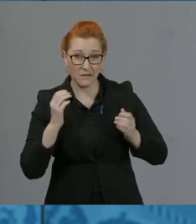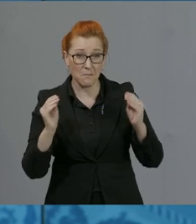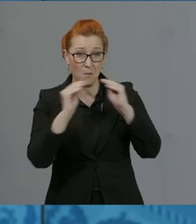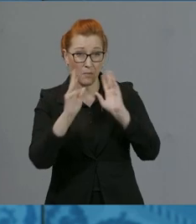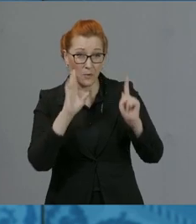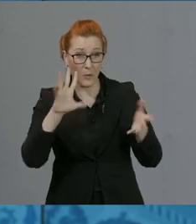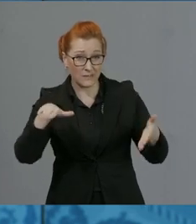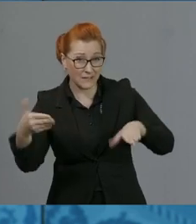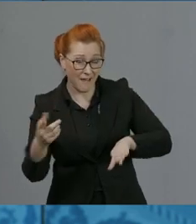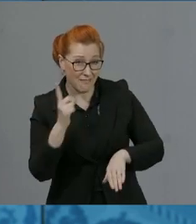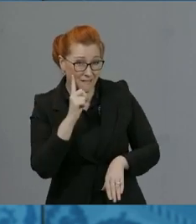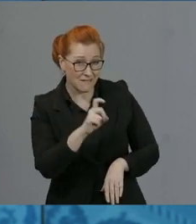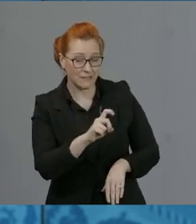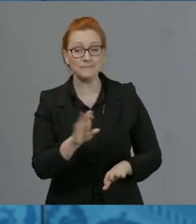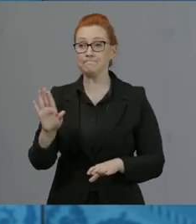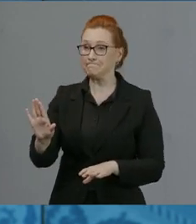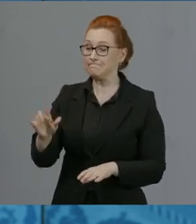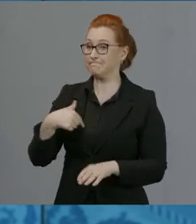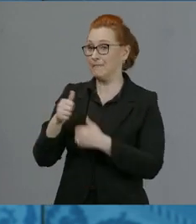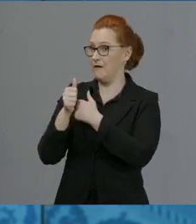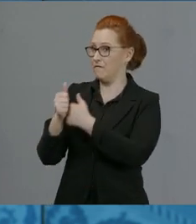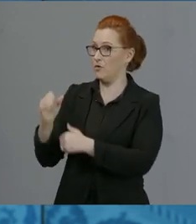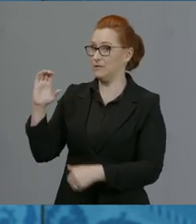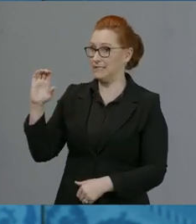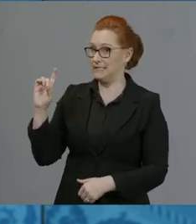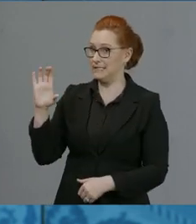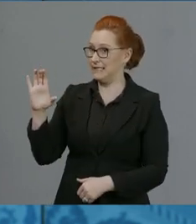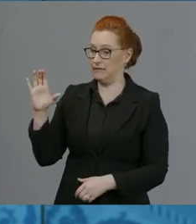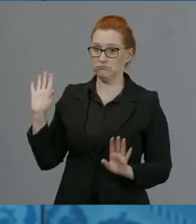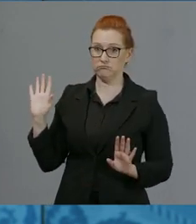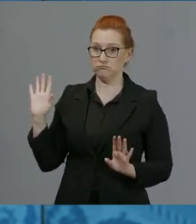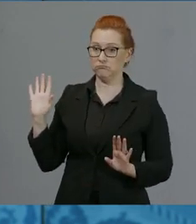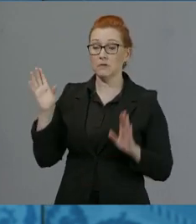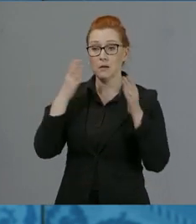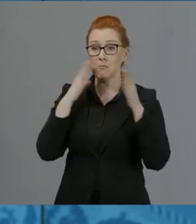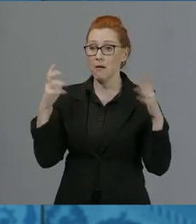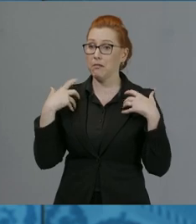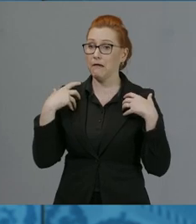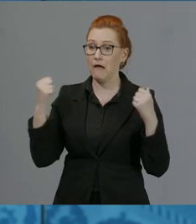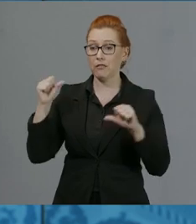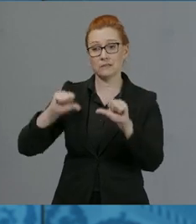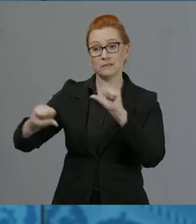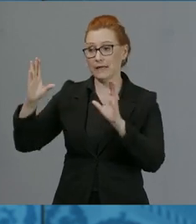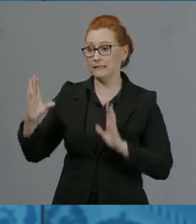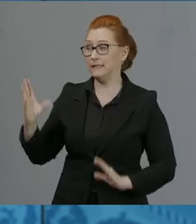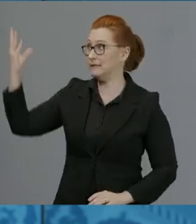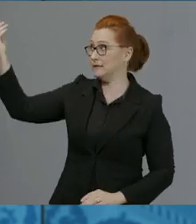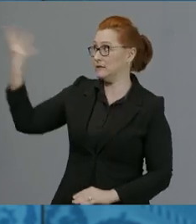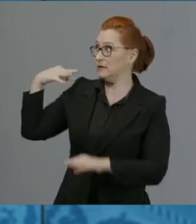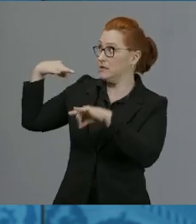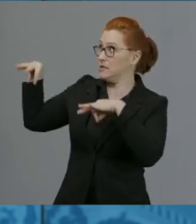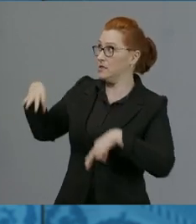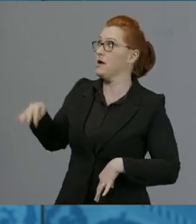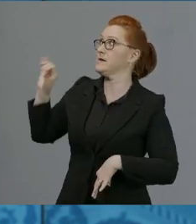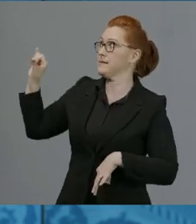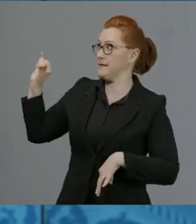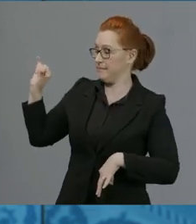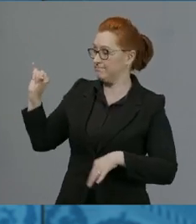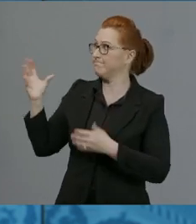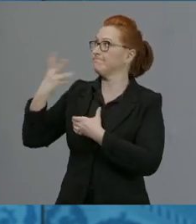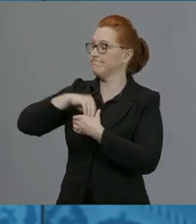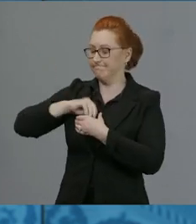am in alignment with CDC guidelines and with public health. This is what has informed those decisions. And of